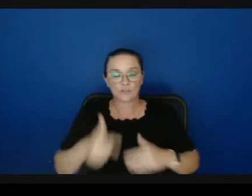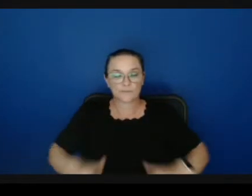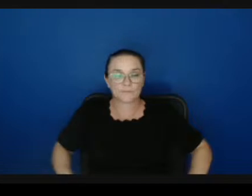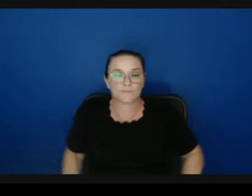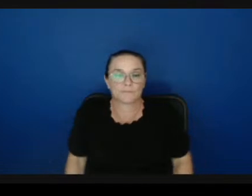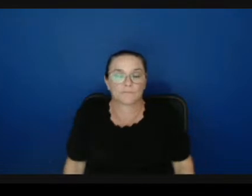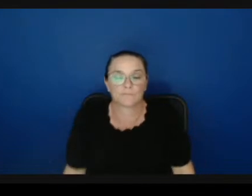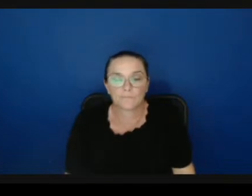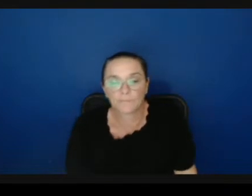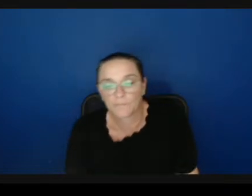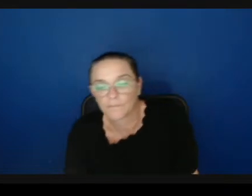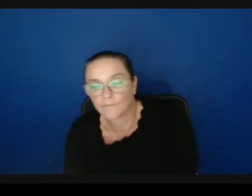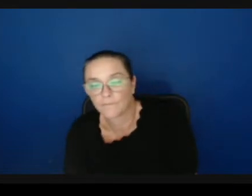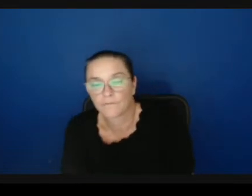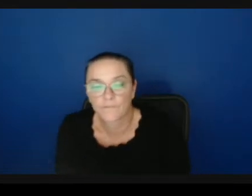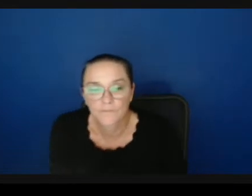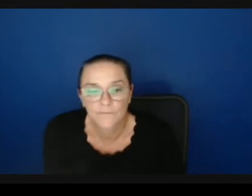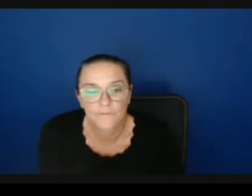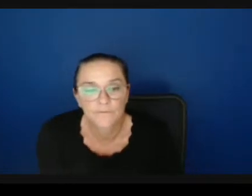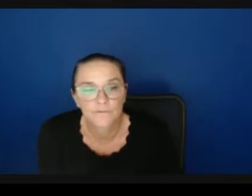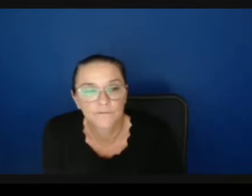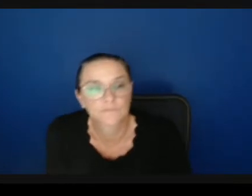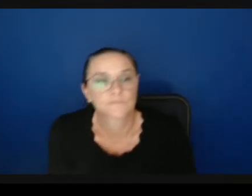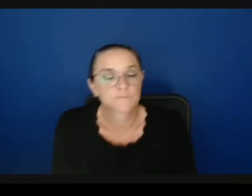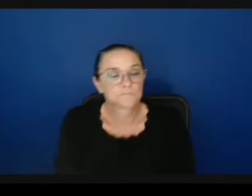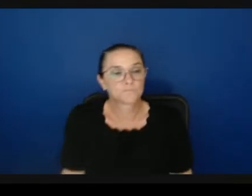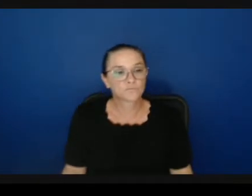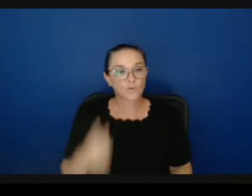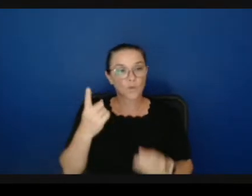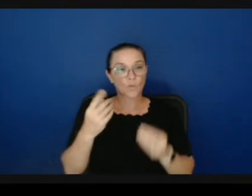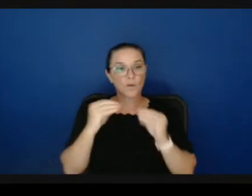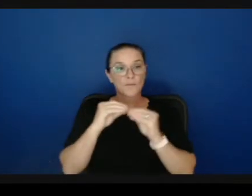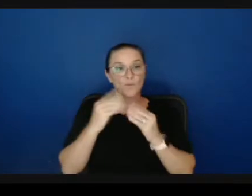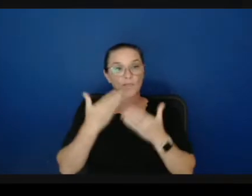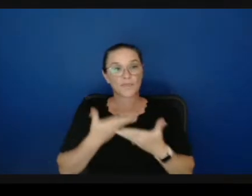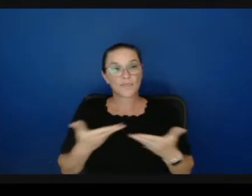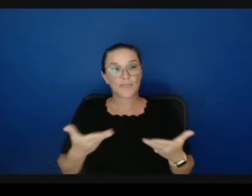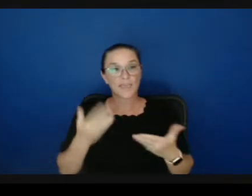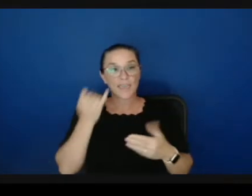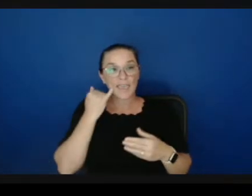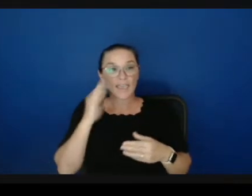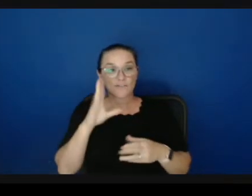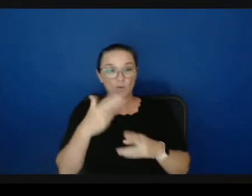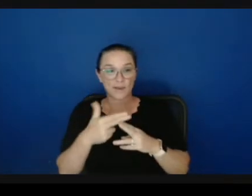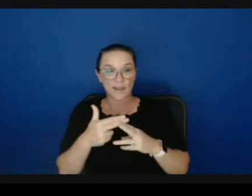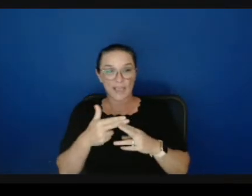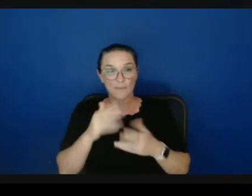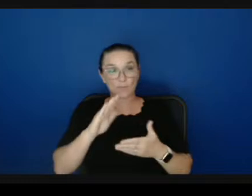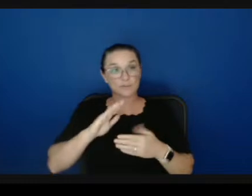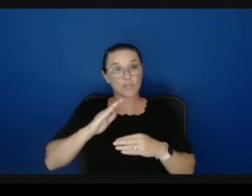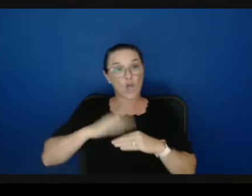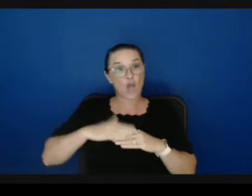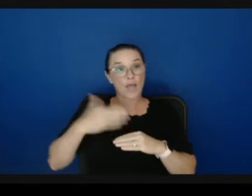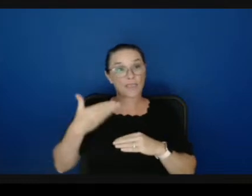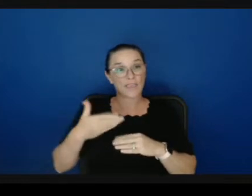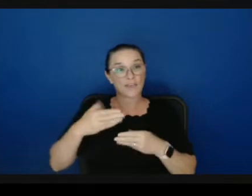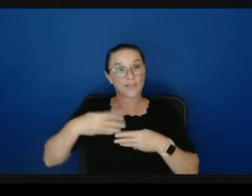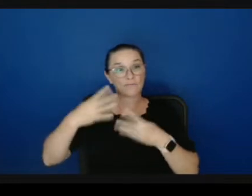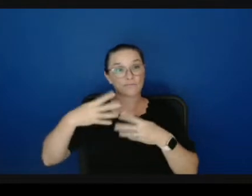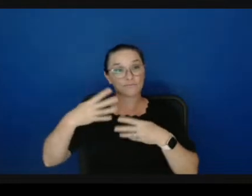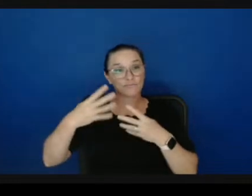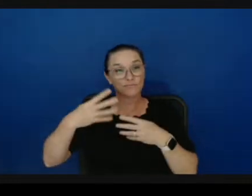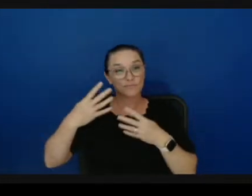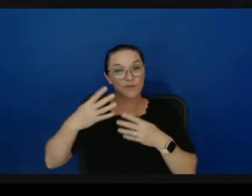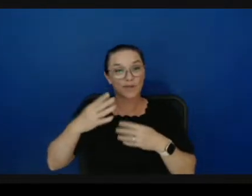continue on our donation drive. Absolutely. Oh, one more thing. If your name was on that reel of all the thank yous, that's going to get